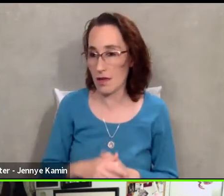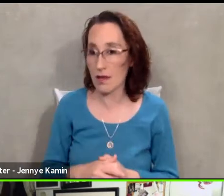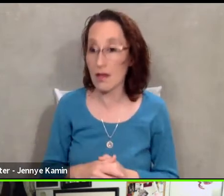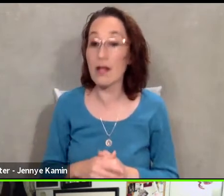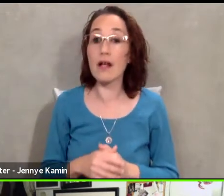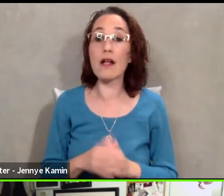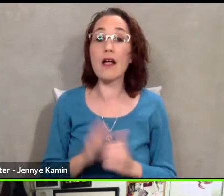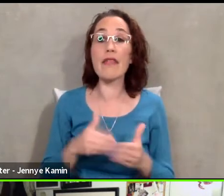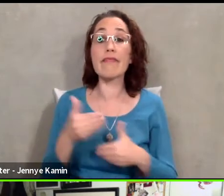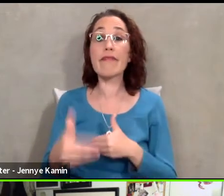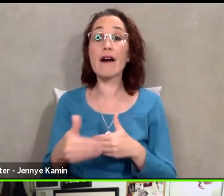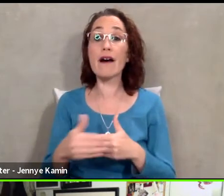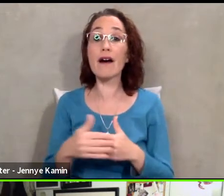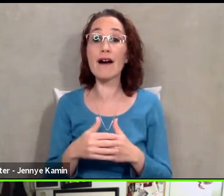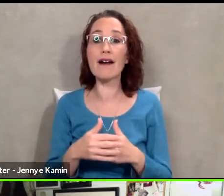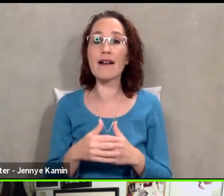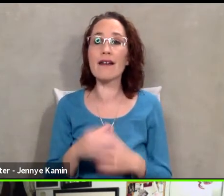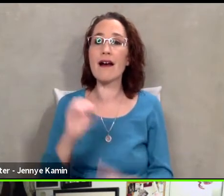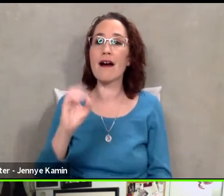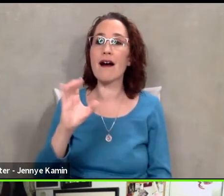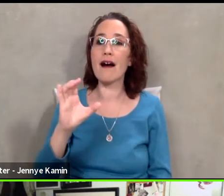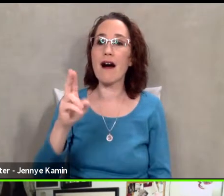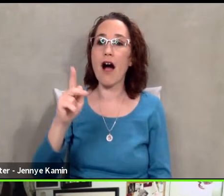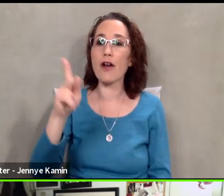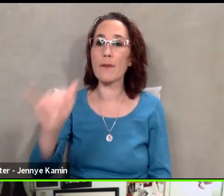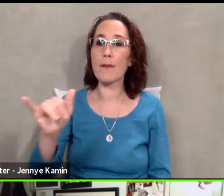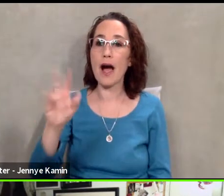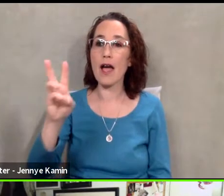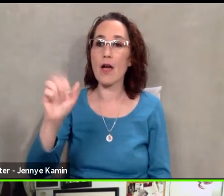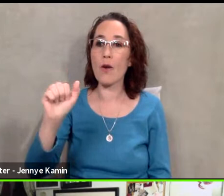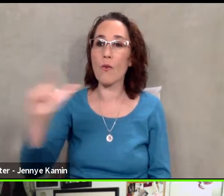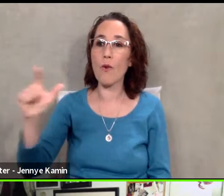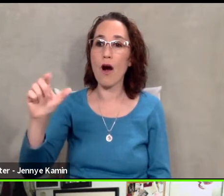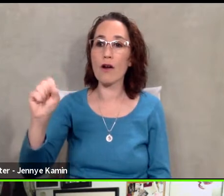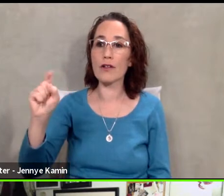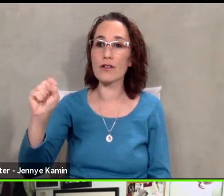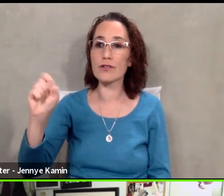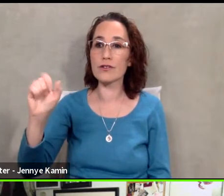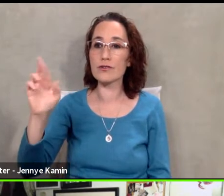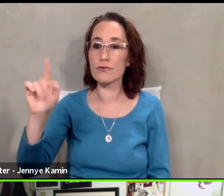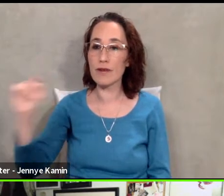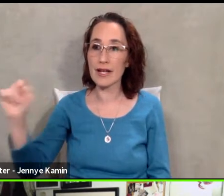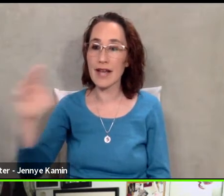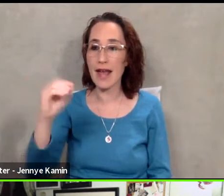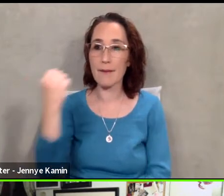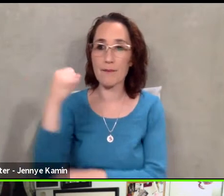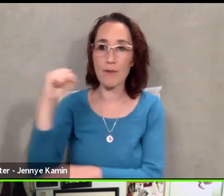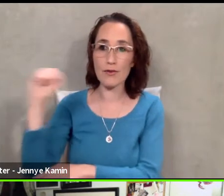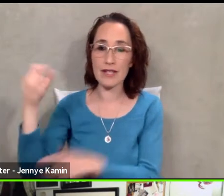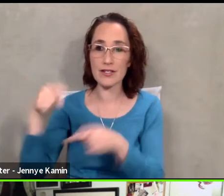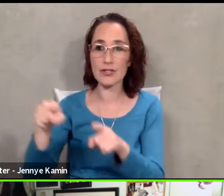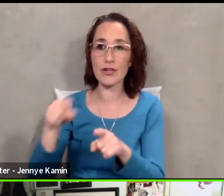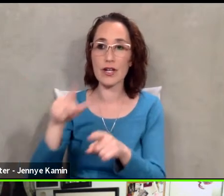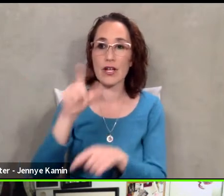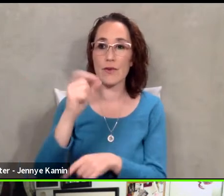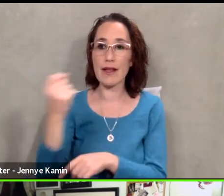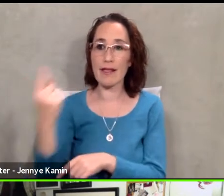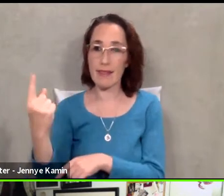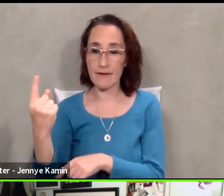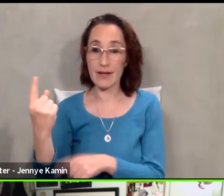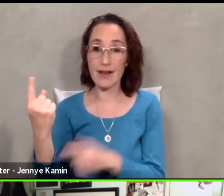then Occupy Wall Street happened and the other uprisings of 2011. And Occupy Wall Street